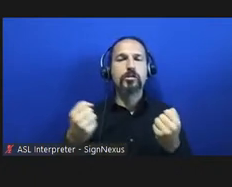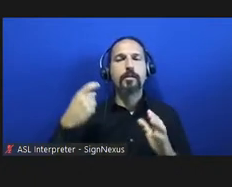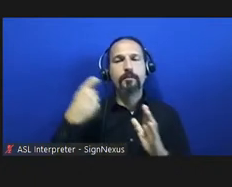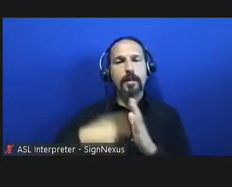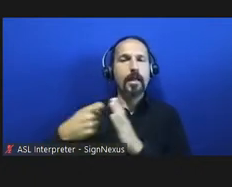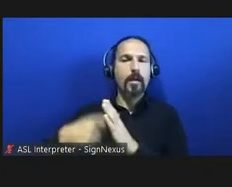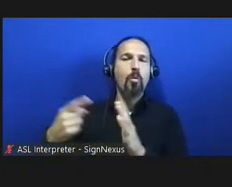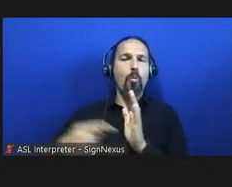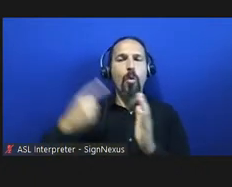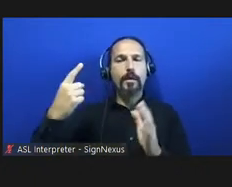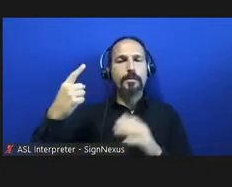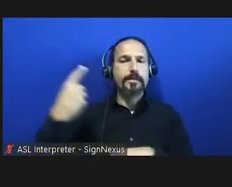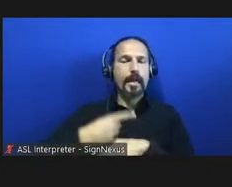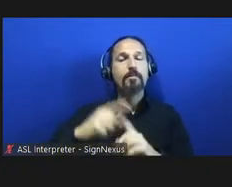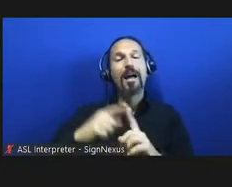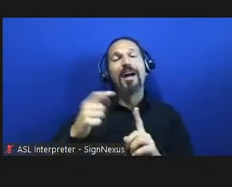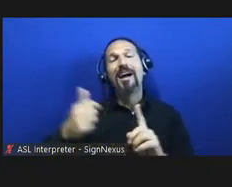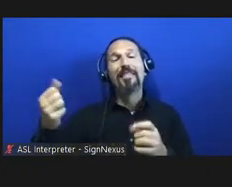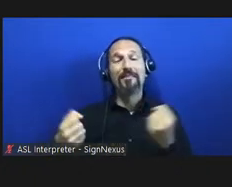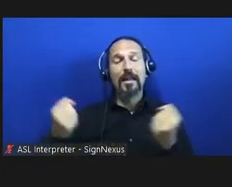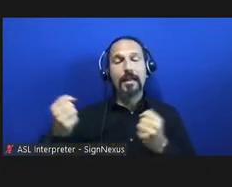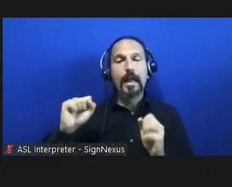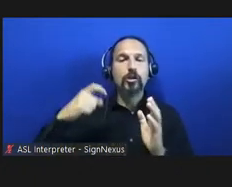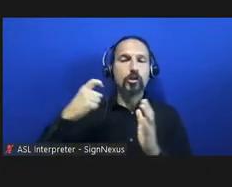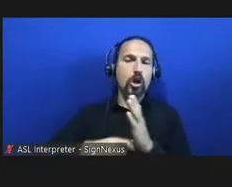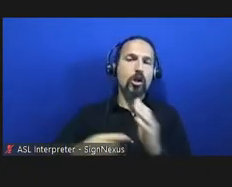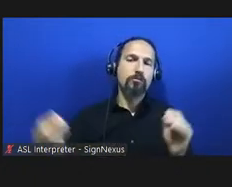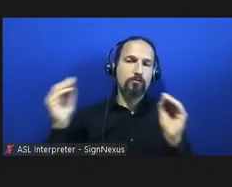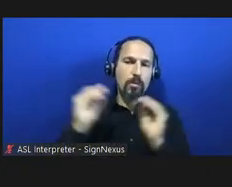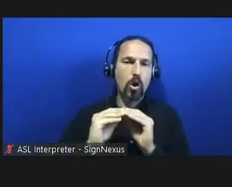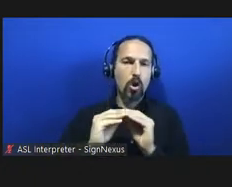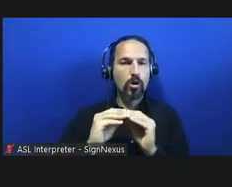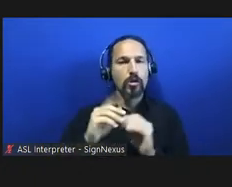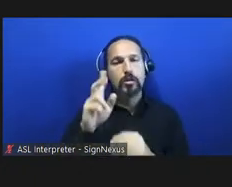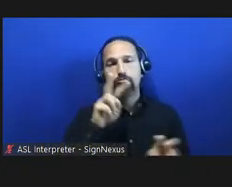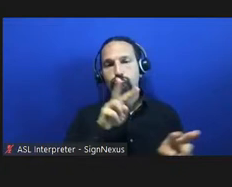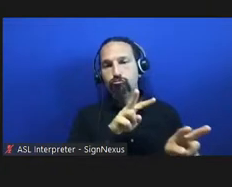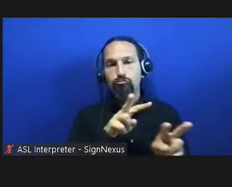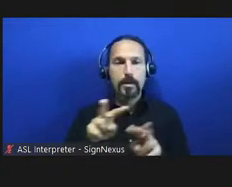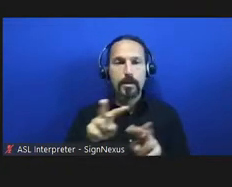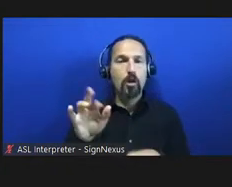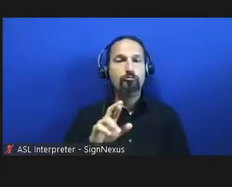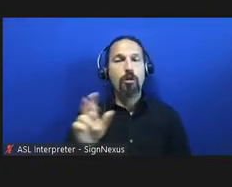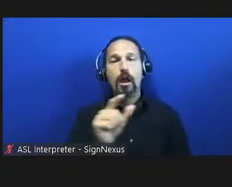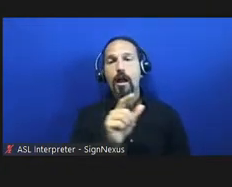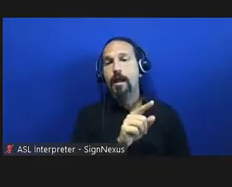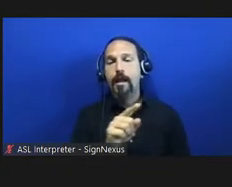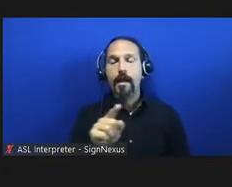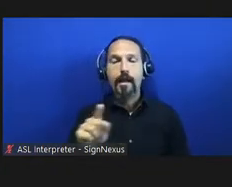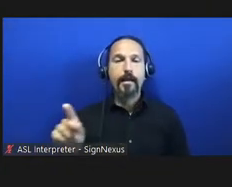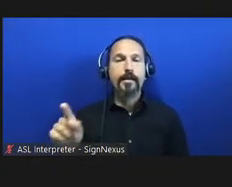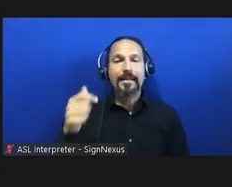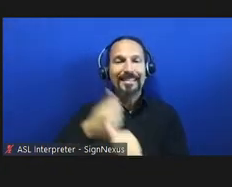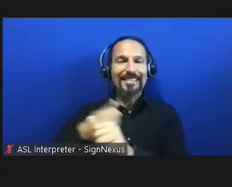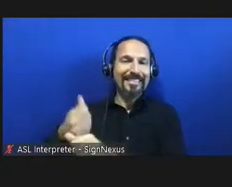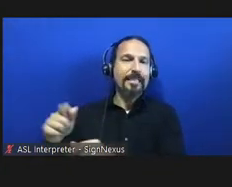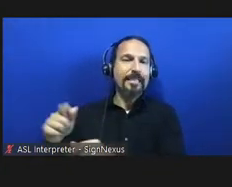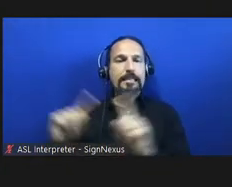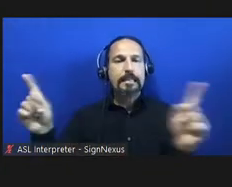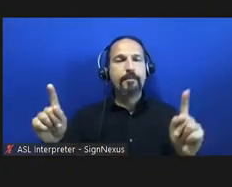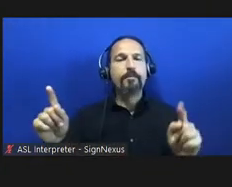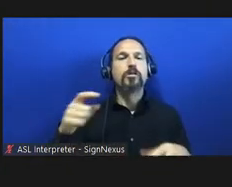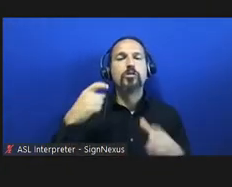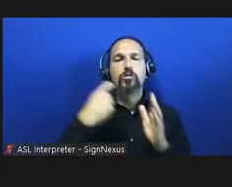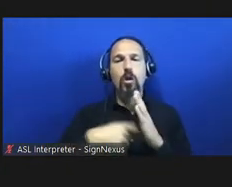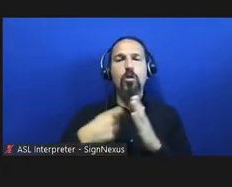only once per day but other vehicles could be charged more than that and as you read across to the right you will see under each of the different tolling scenarios